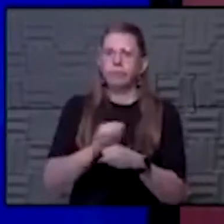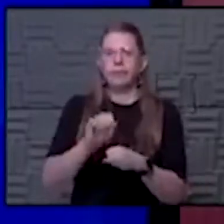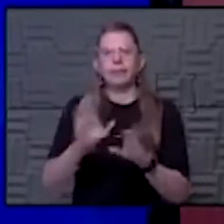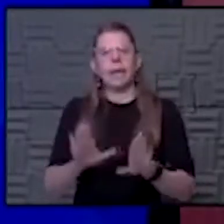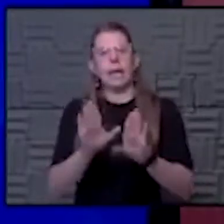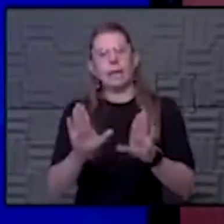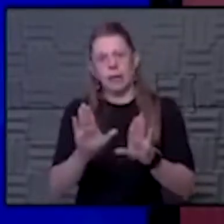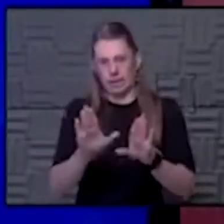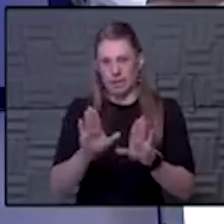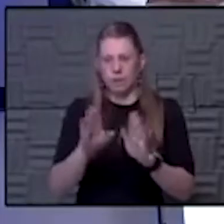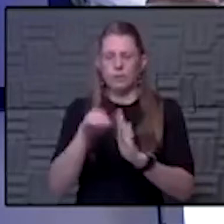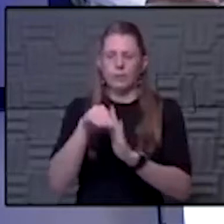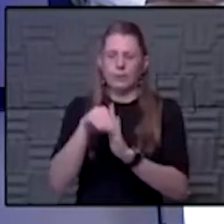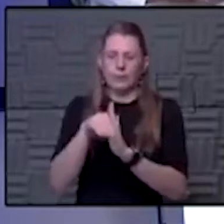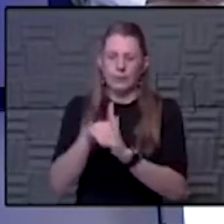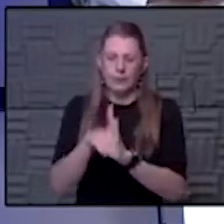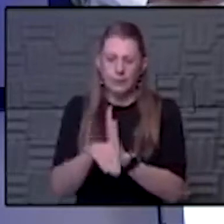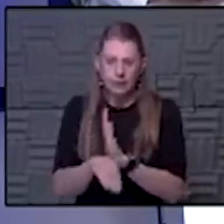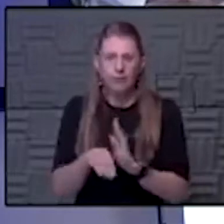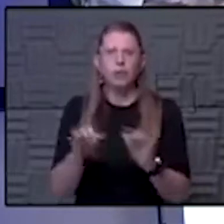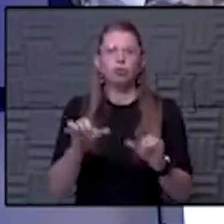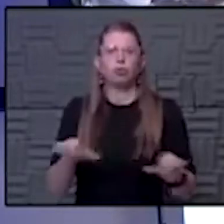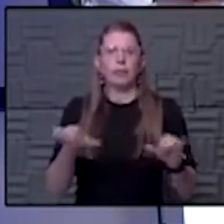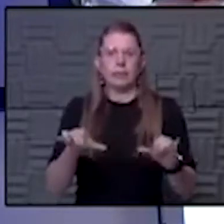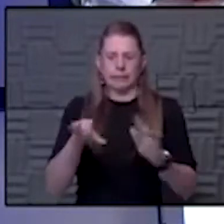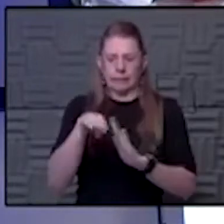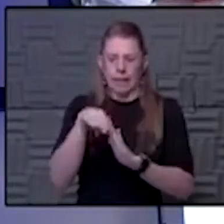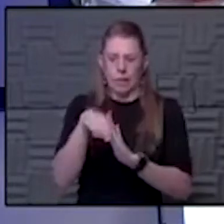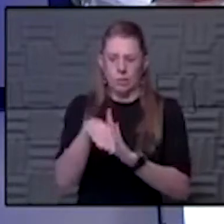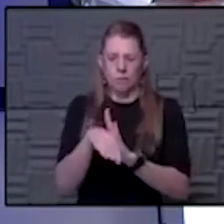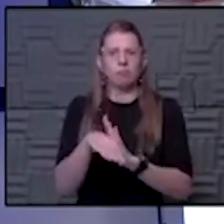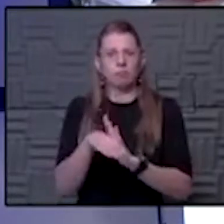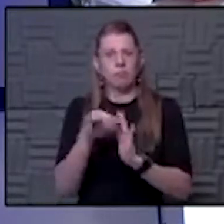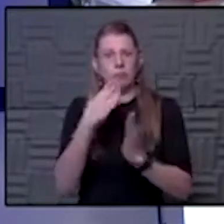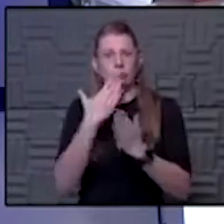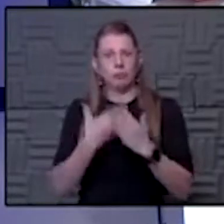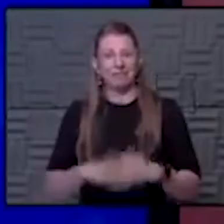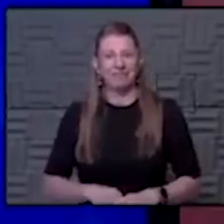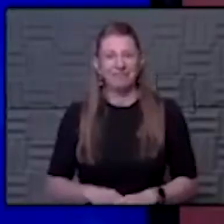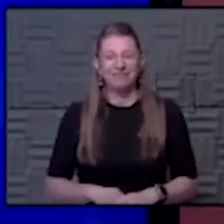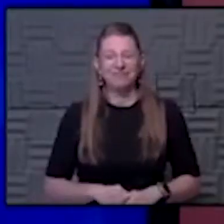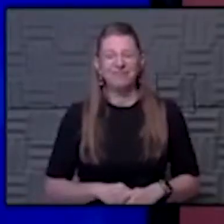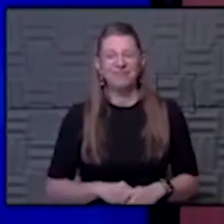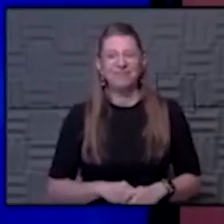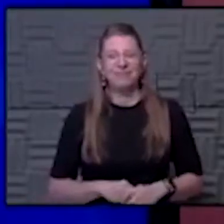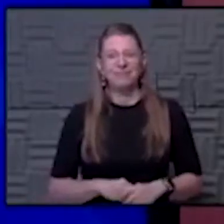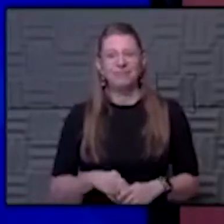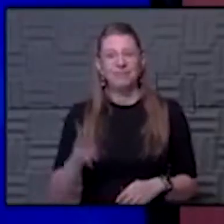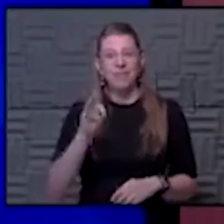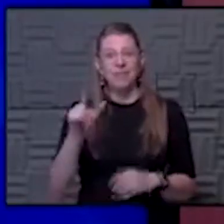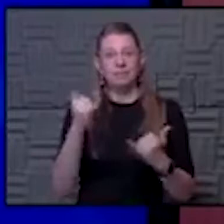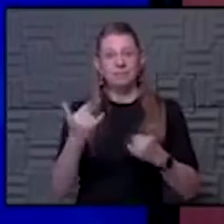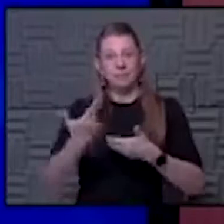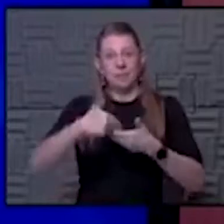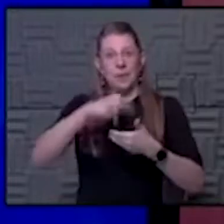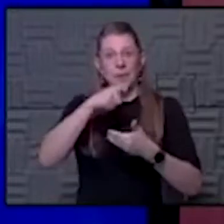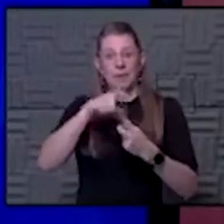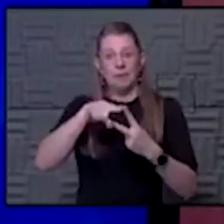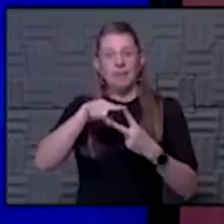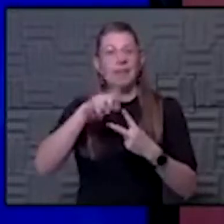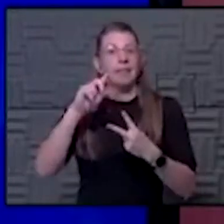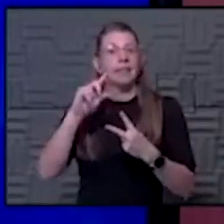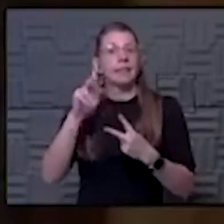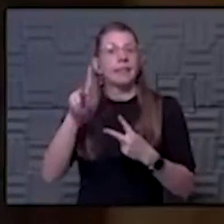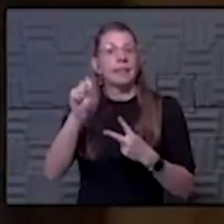Sunday's data. Trending down. It is trending down, though, which is overall, really that's good. Well, we are joined today by Kansas Governor